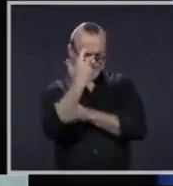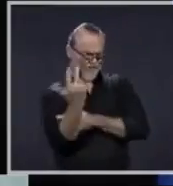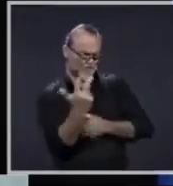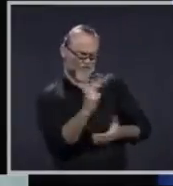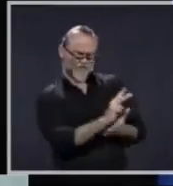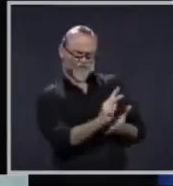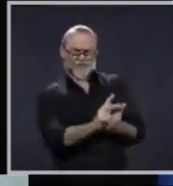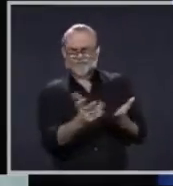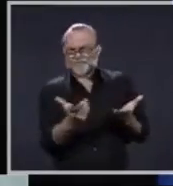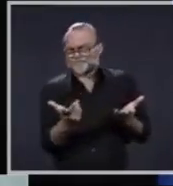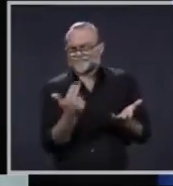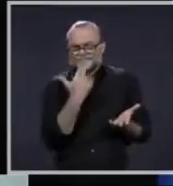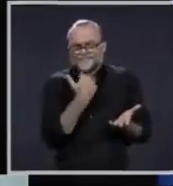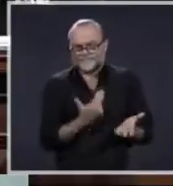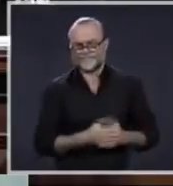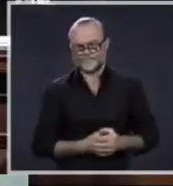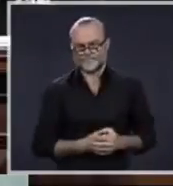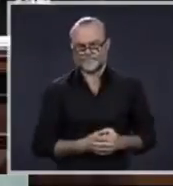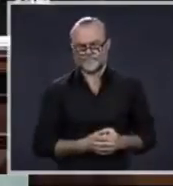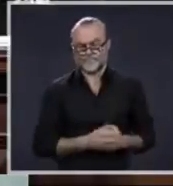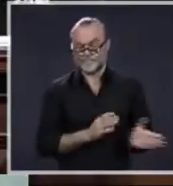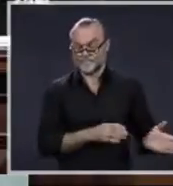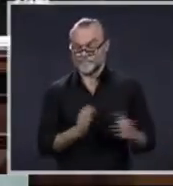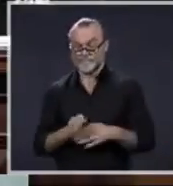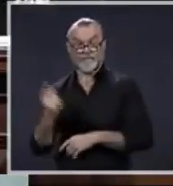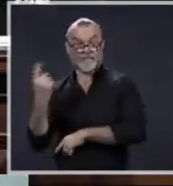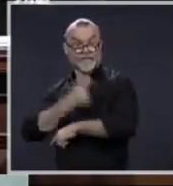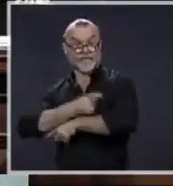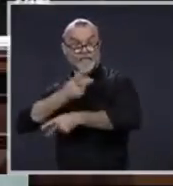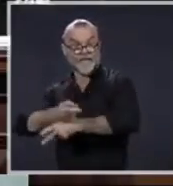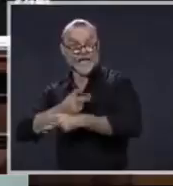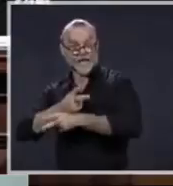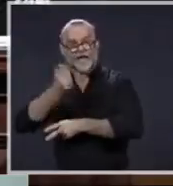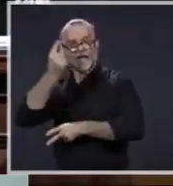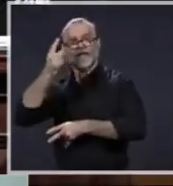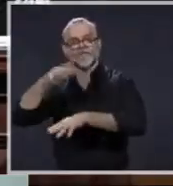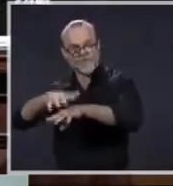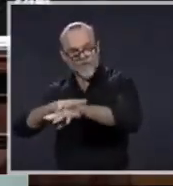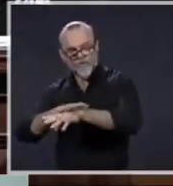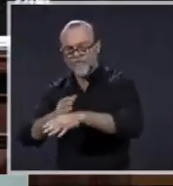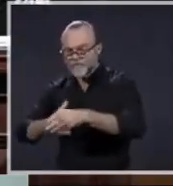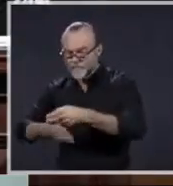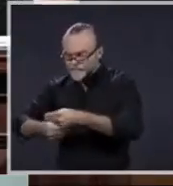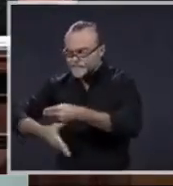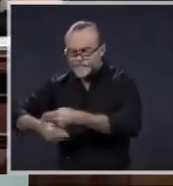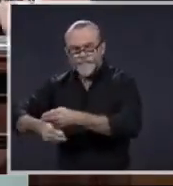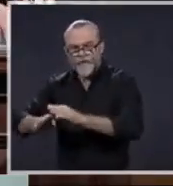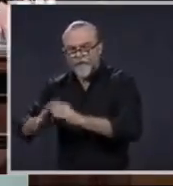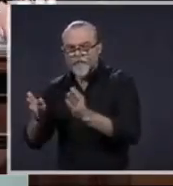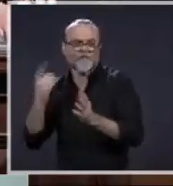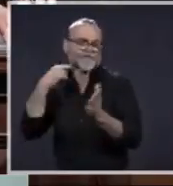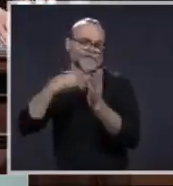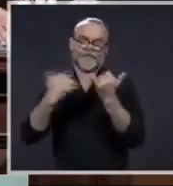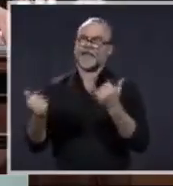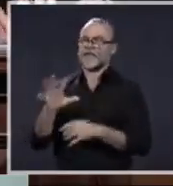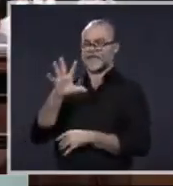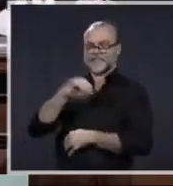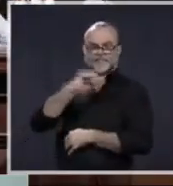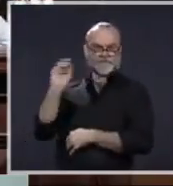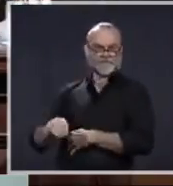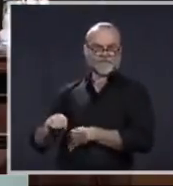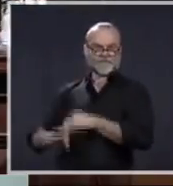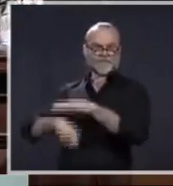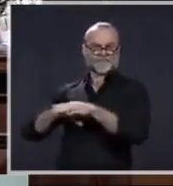gradually. Question maintenant pour Phil Autier de Gazette. Good day. Good day. Mr. Arruda, you mentioned something